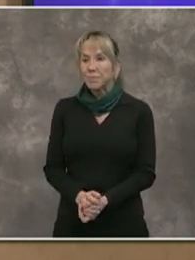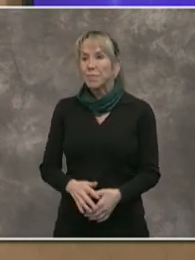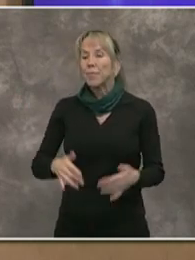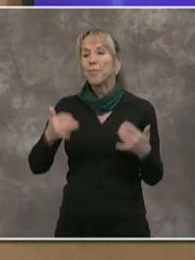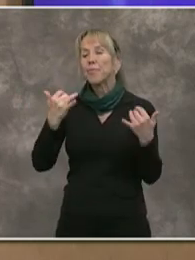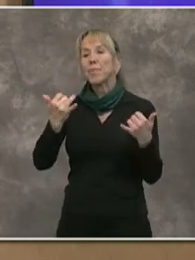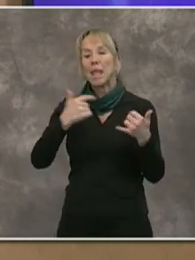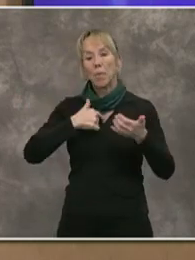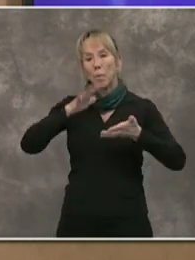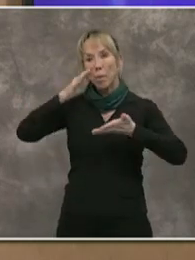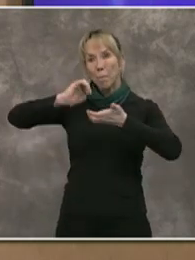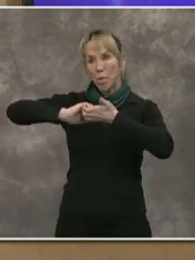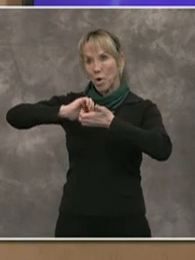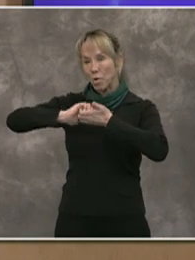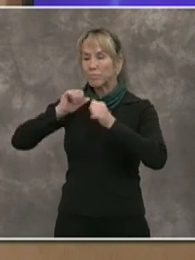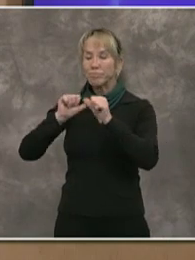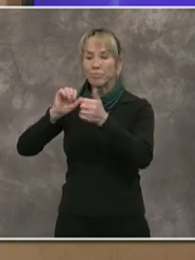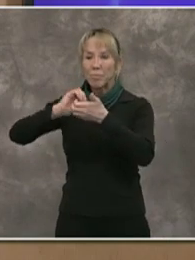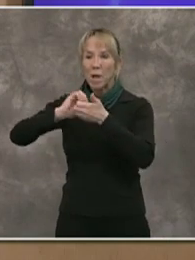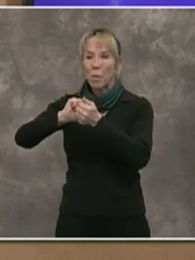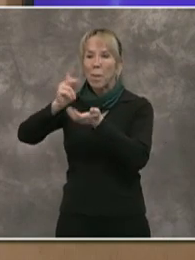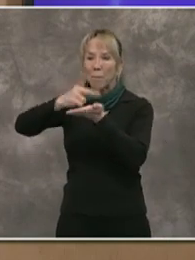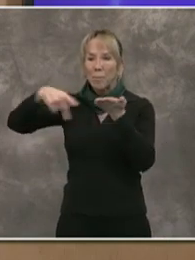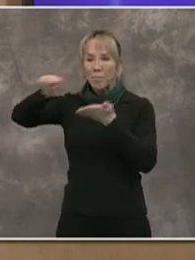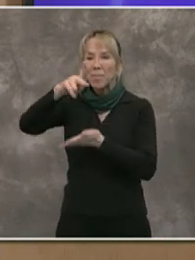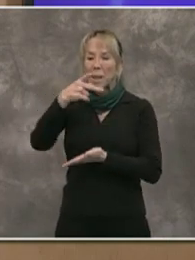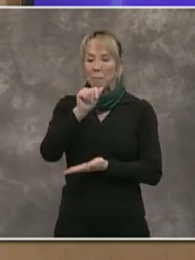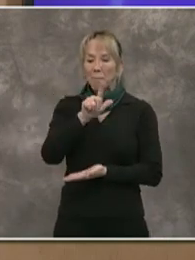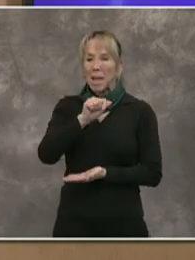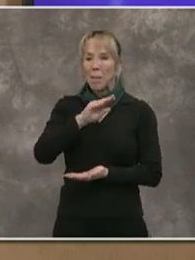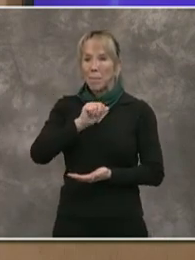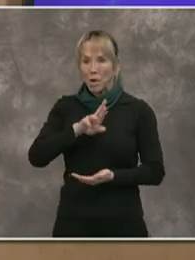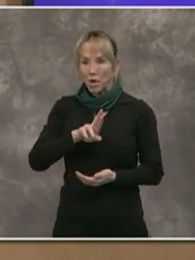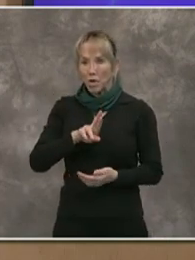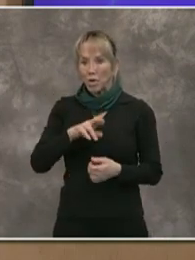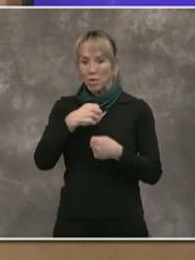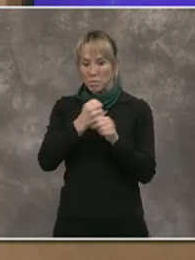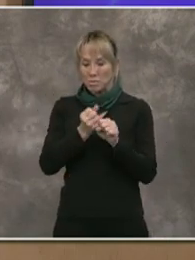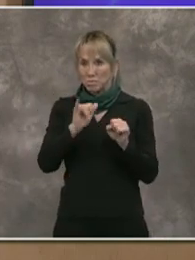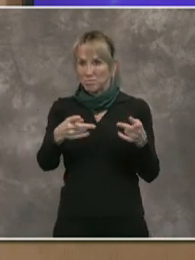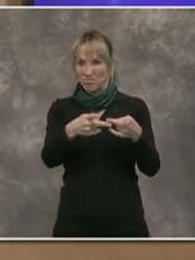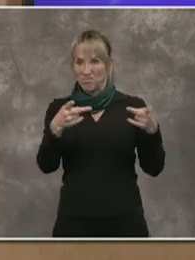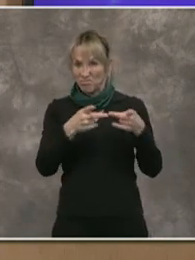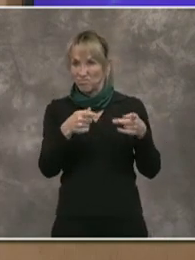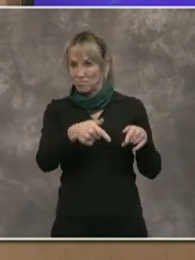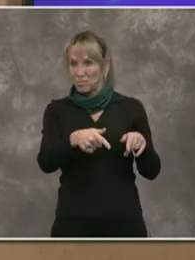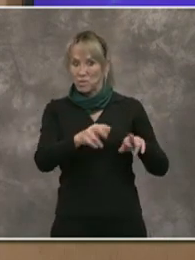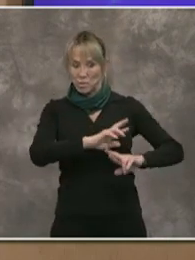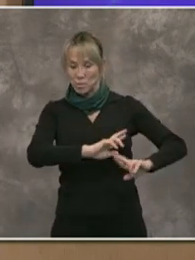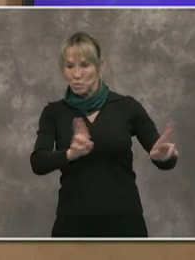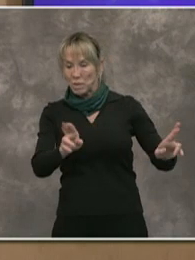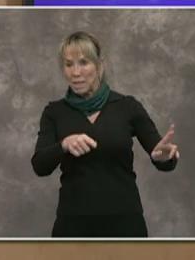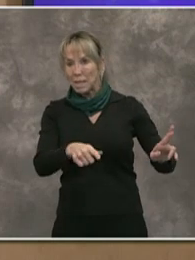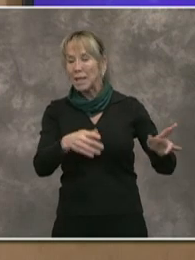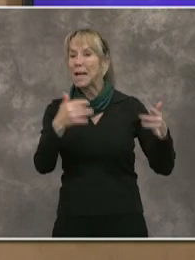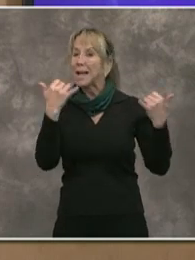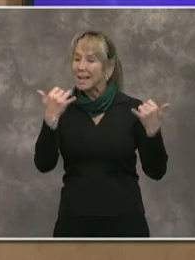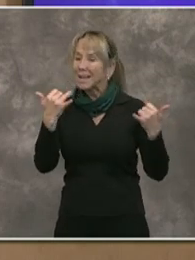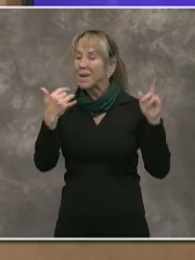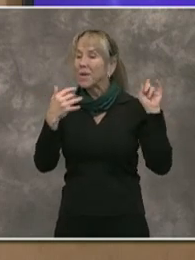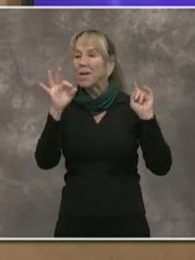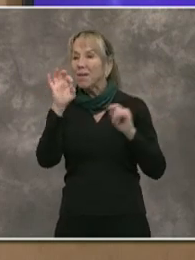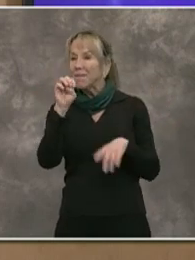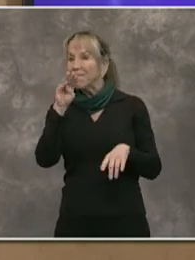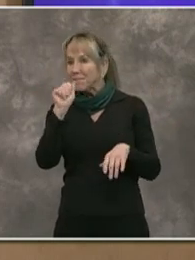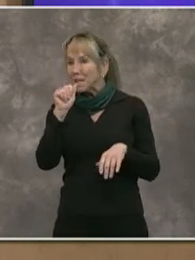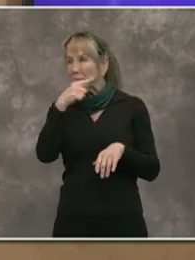We continue to partnership with Palomar to make the space available, and we're at the mercy of FEMA on